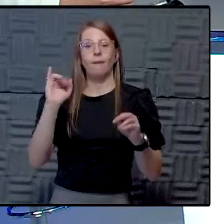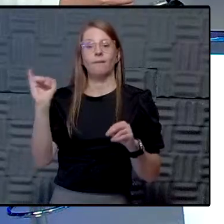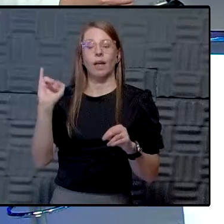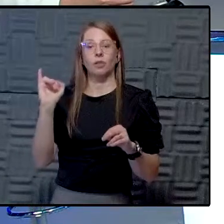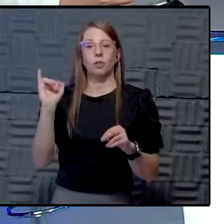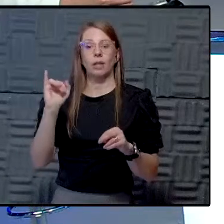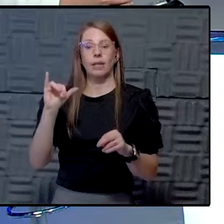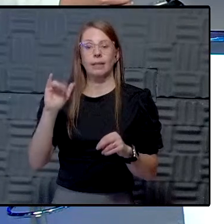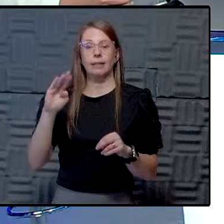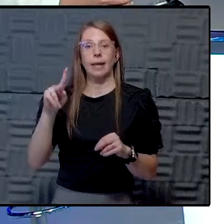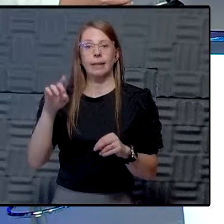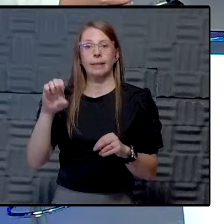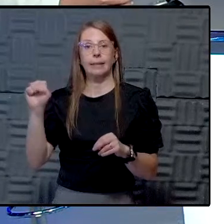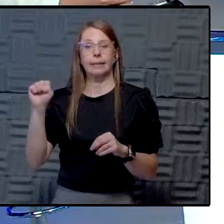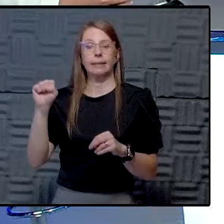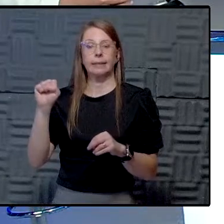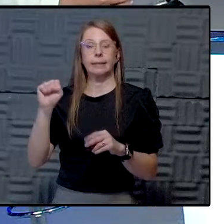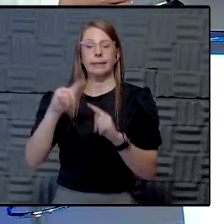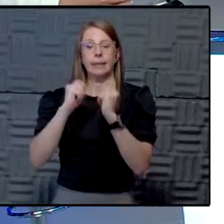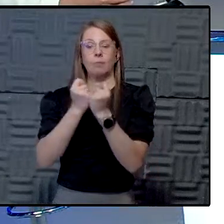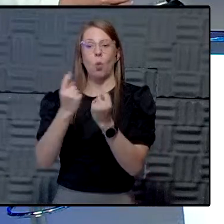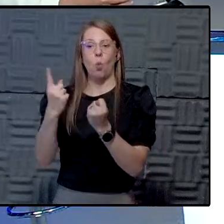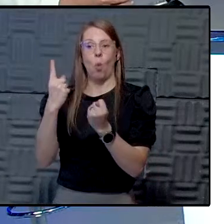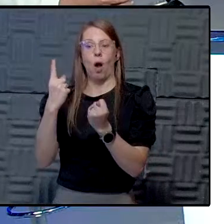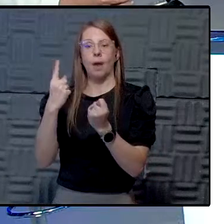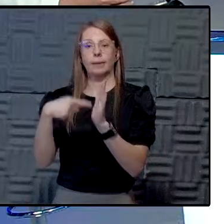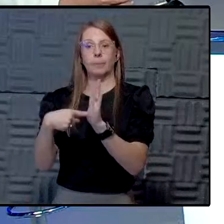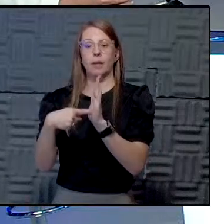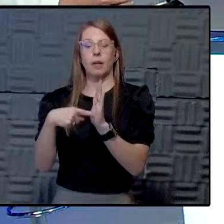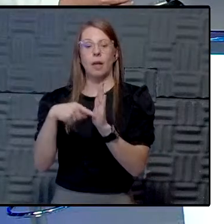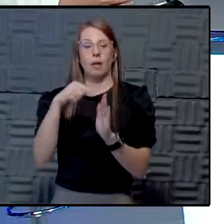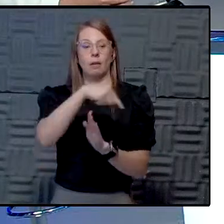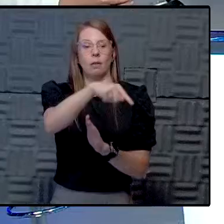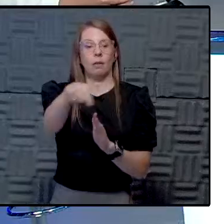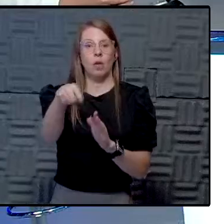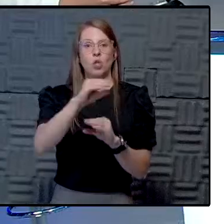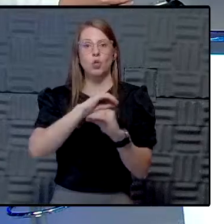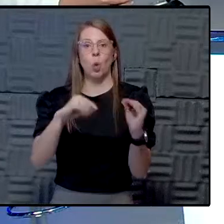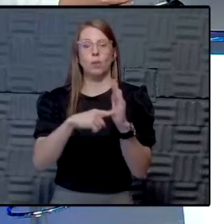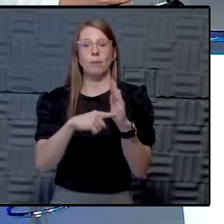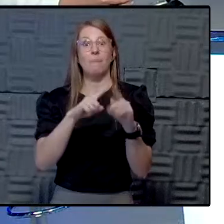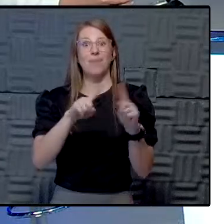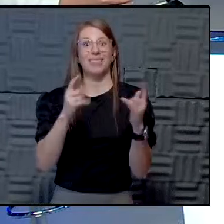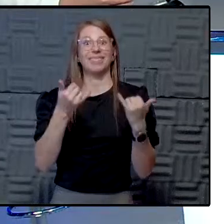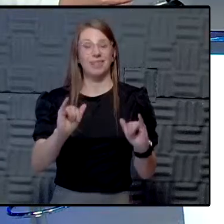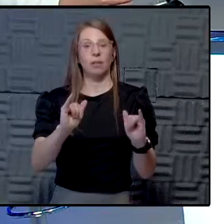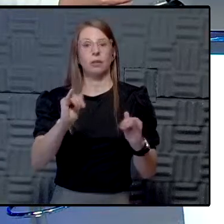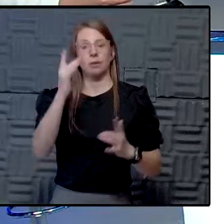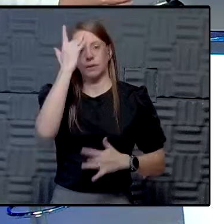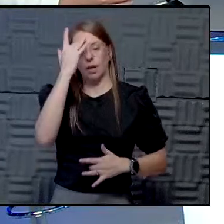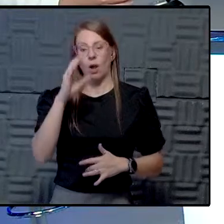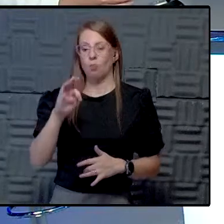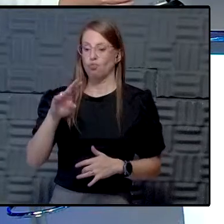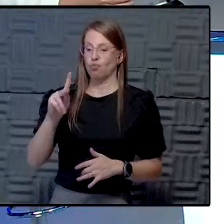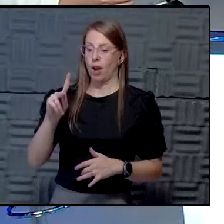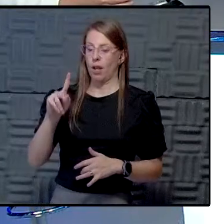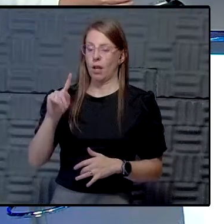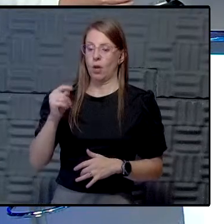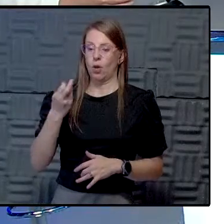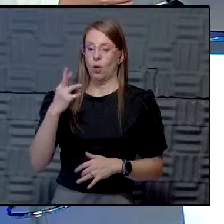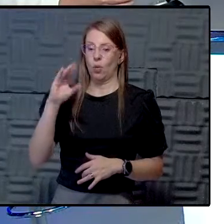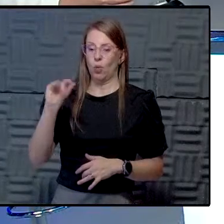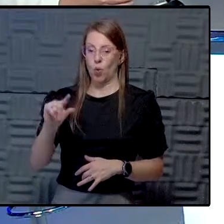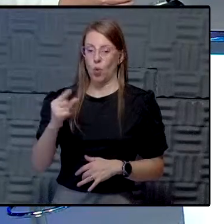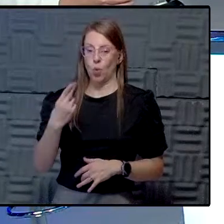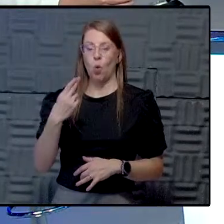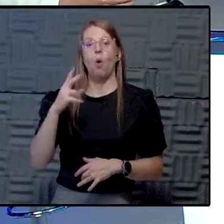the Yankees team. Only one had symptoms. Everybody else was asymptomatic, and she thought breakthrough was only if you had symptoms,